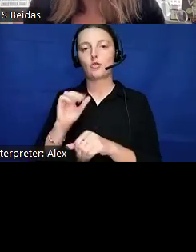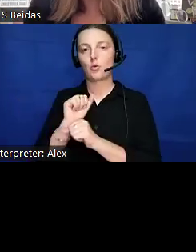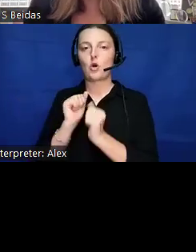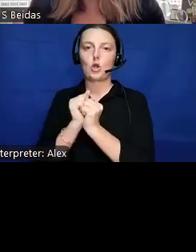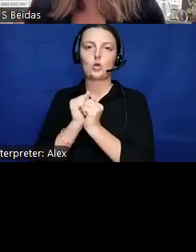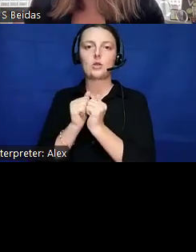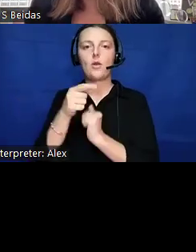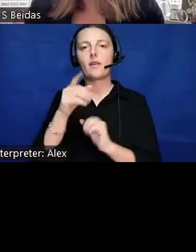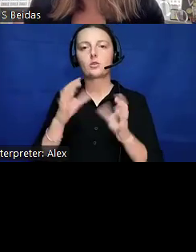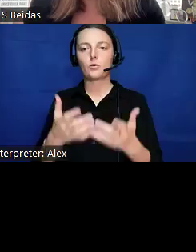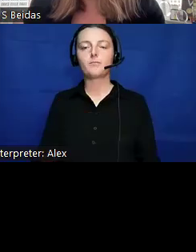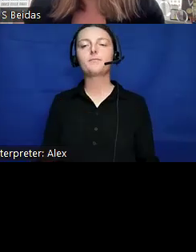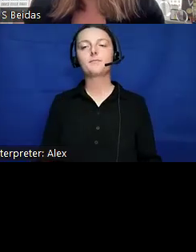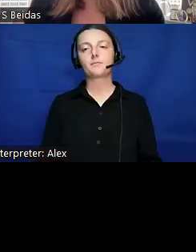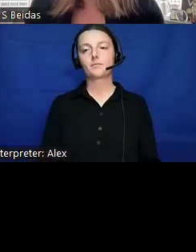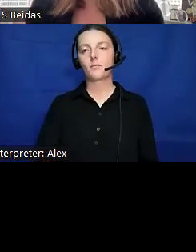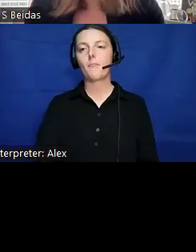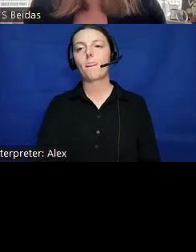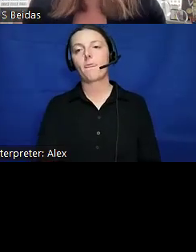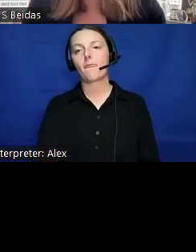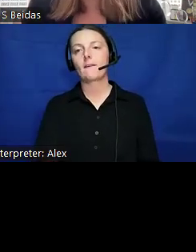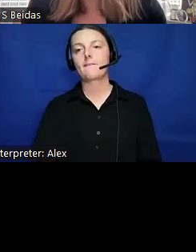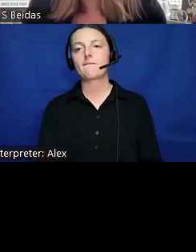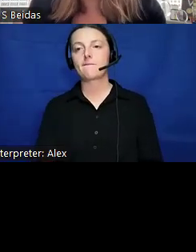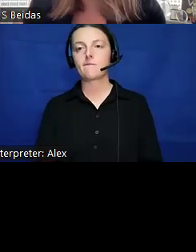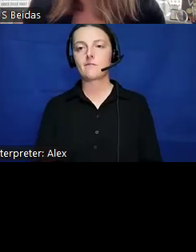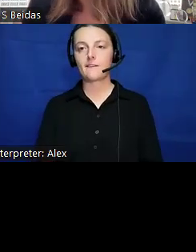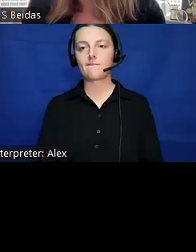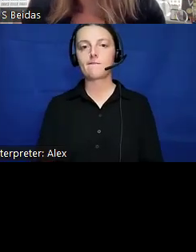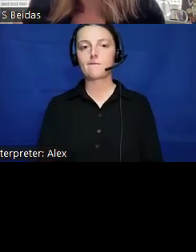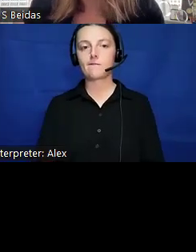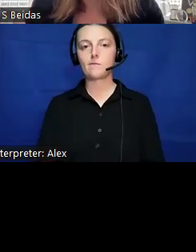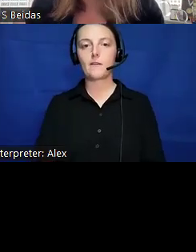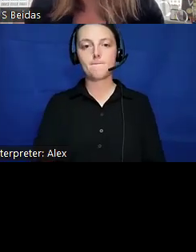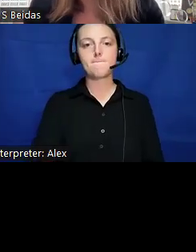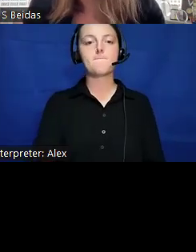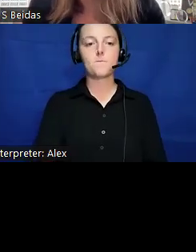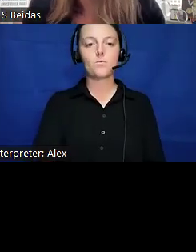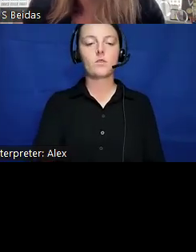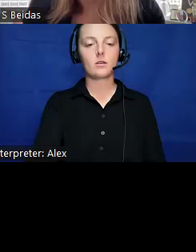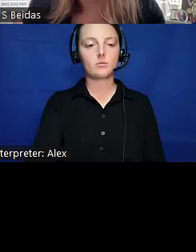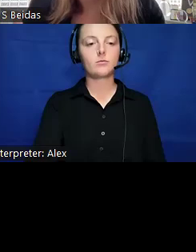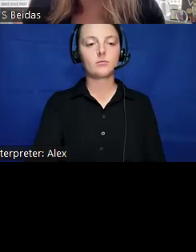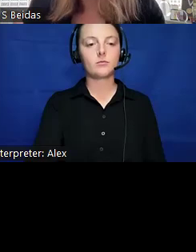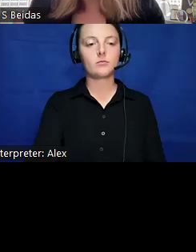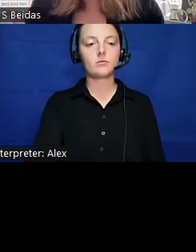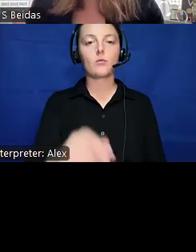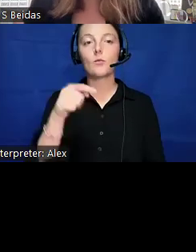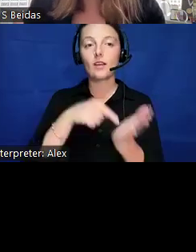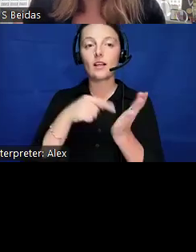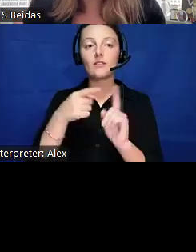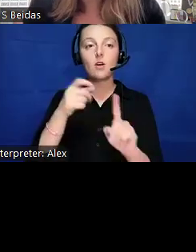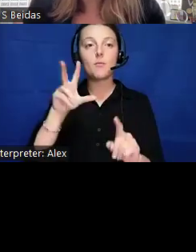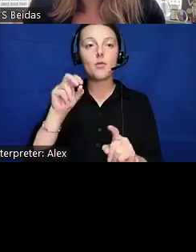group. And really, this work sprung from a 30-year partnership between the Center for Mental Health at